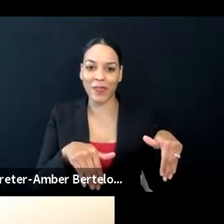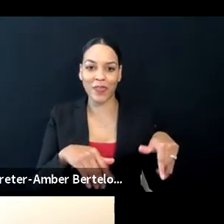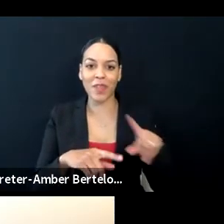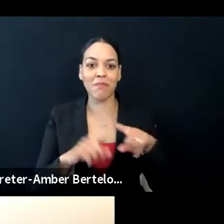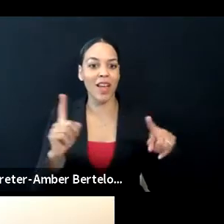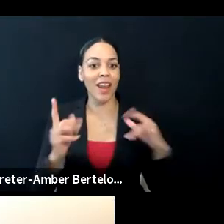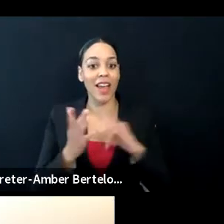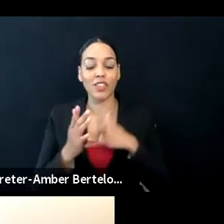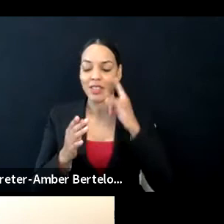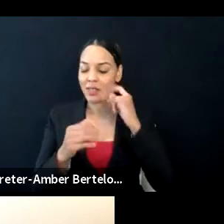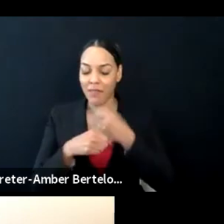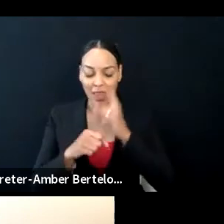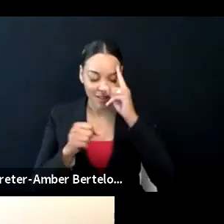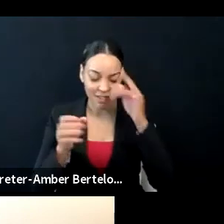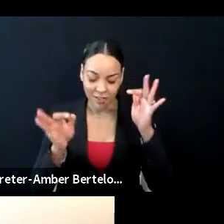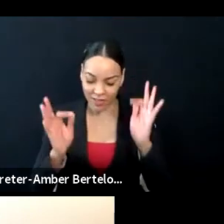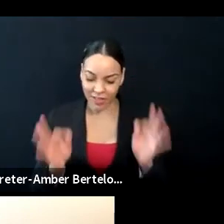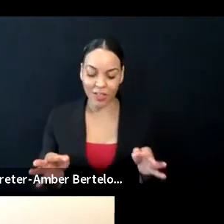I made a